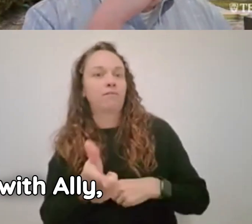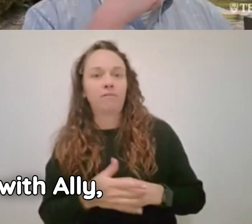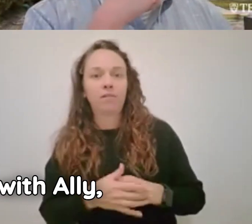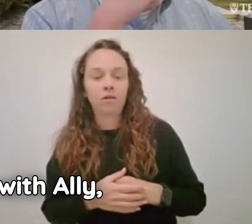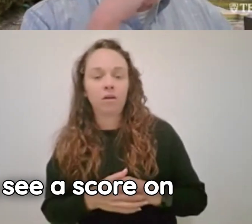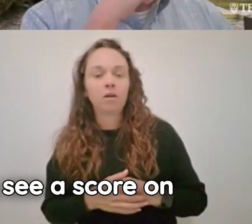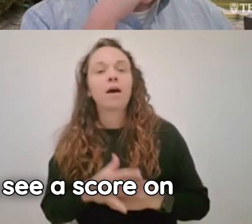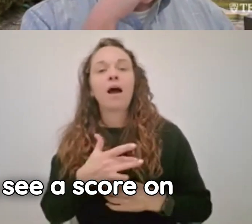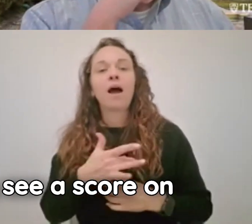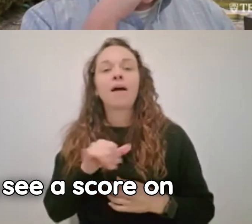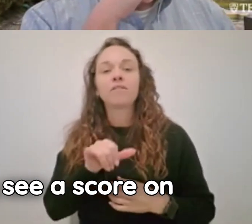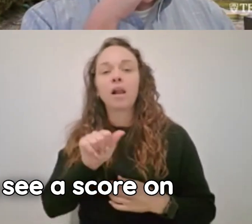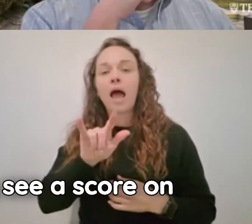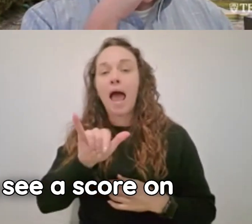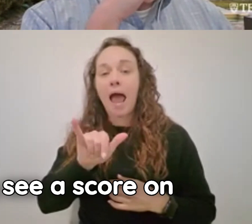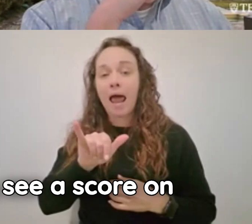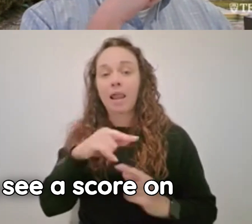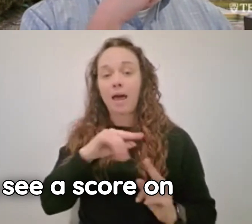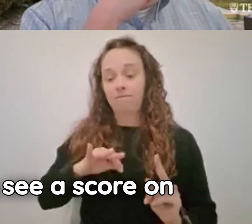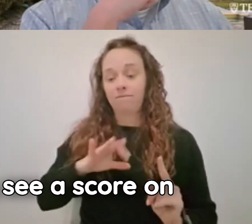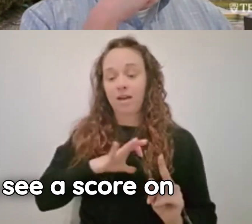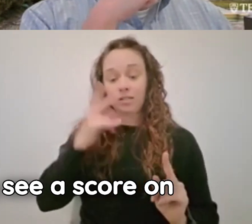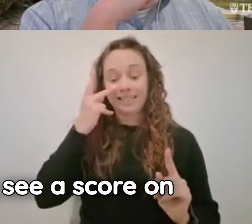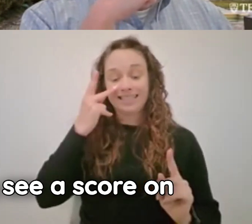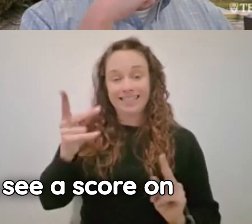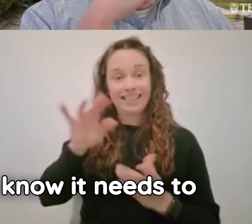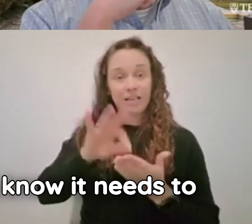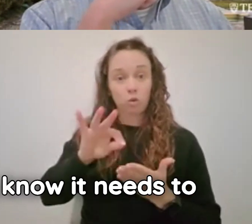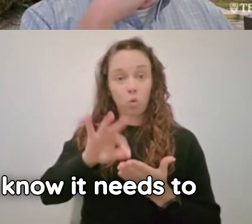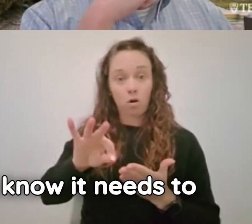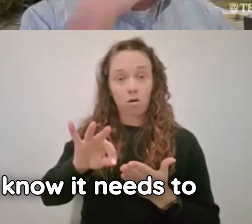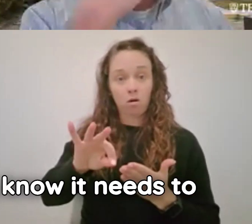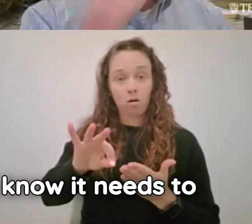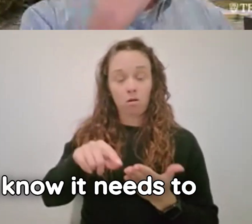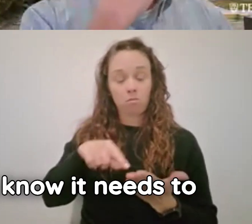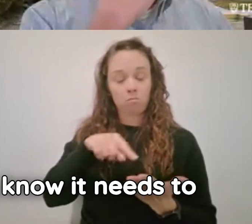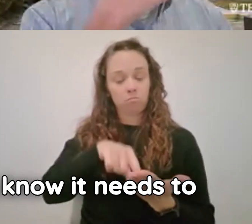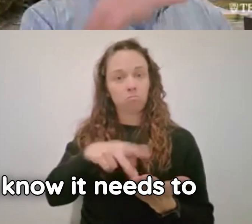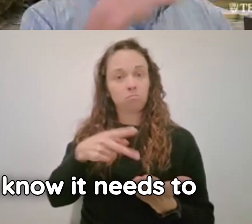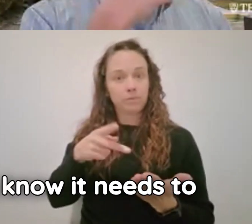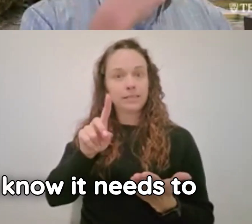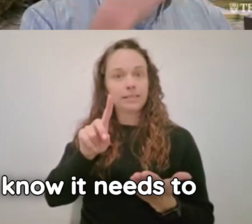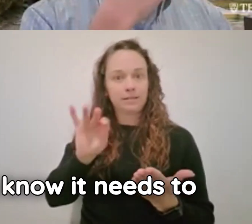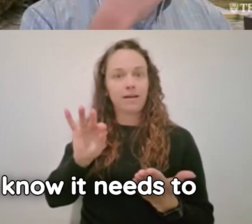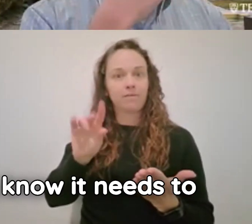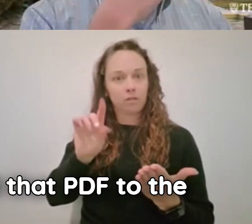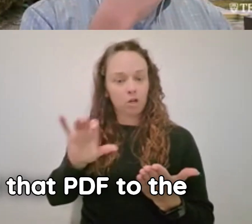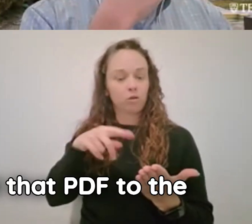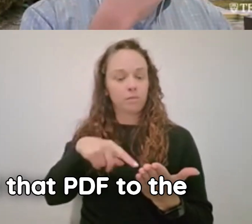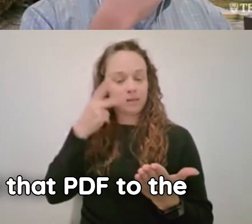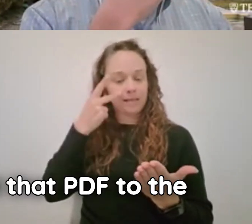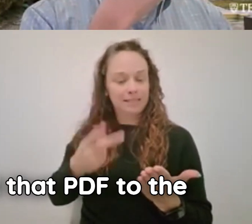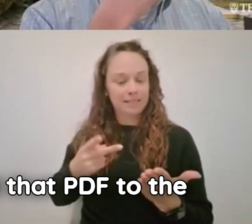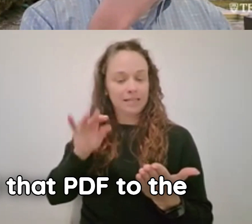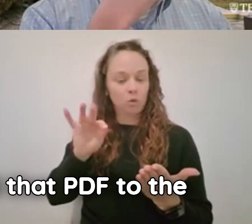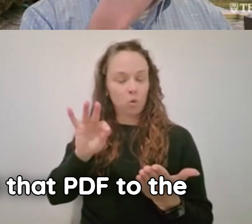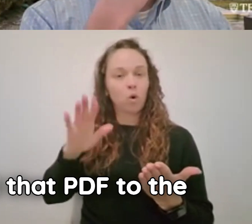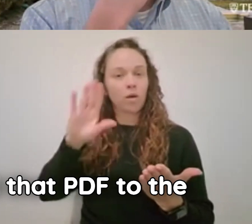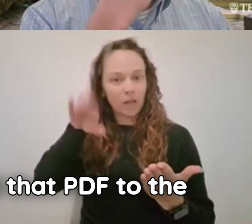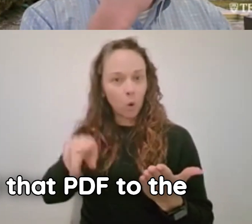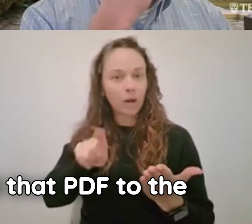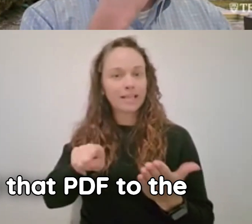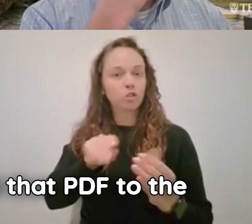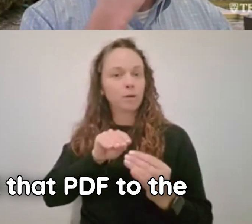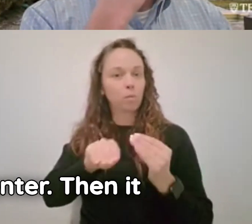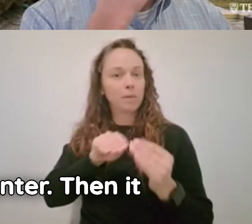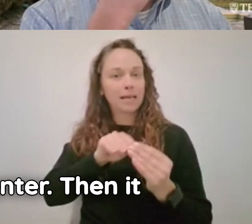with Ally, faculty see a score, they see a score in a PDF document, and they know it needs to be remediated. They send